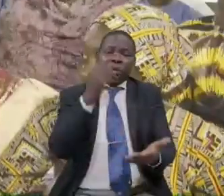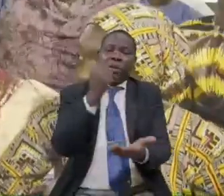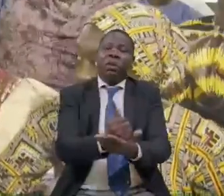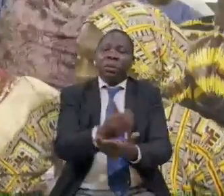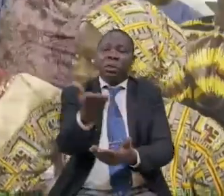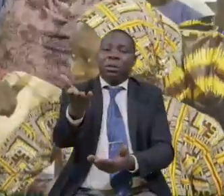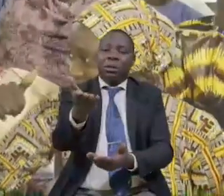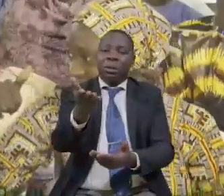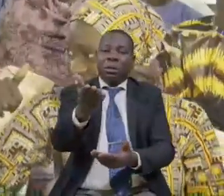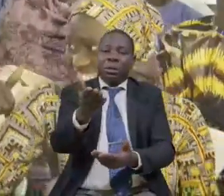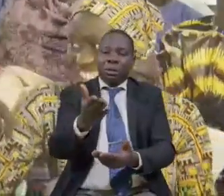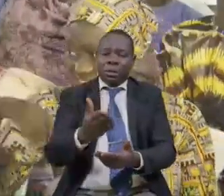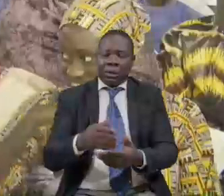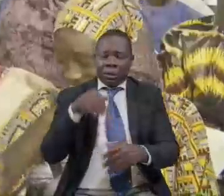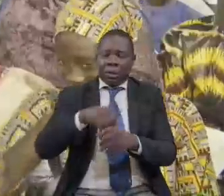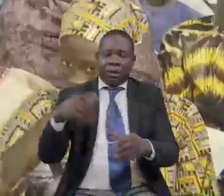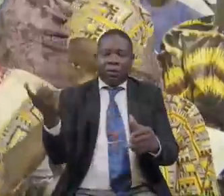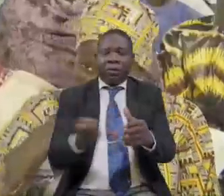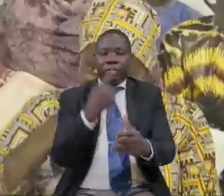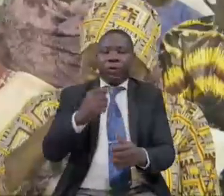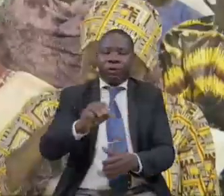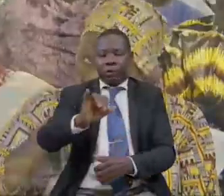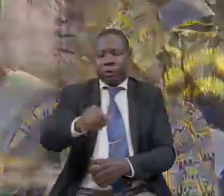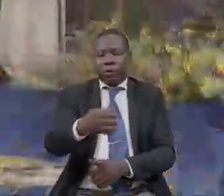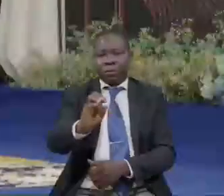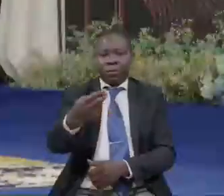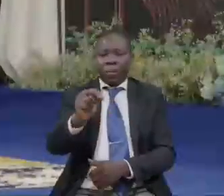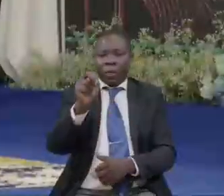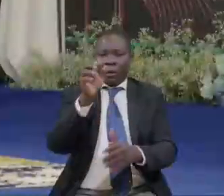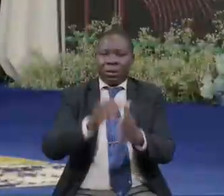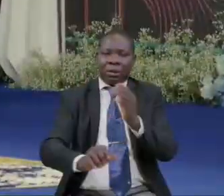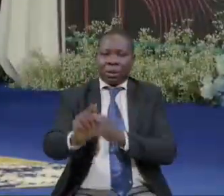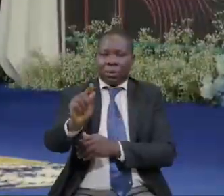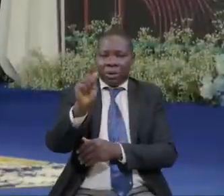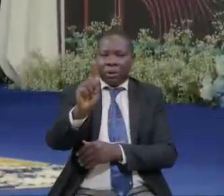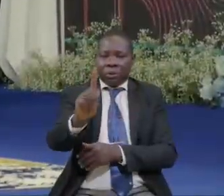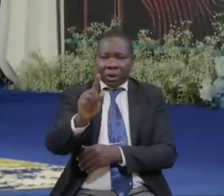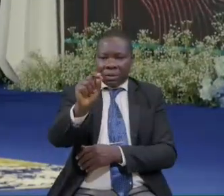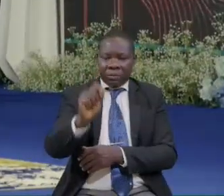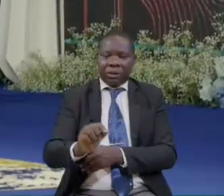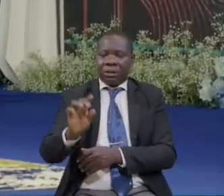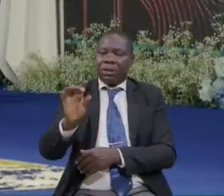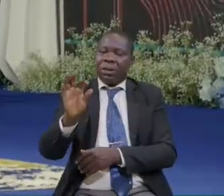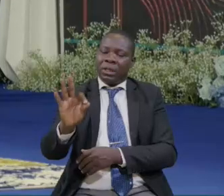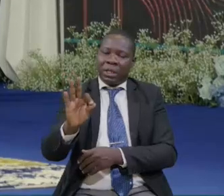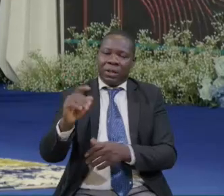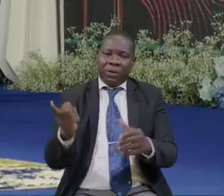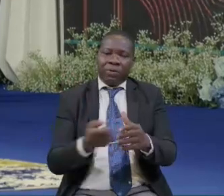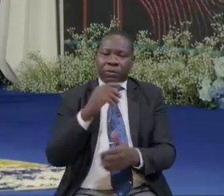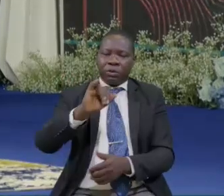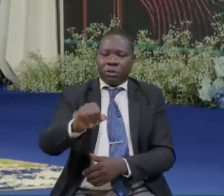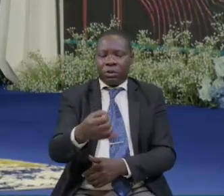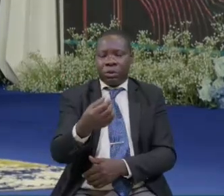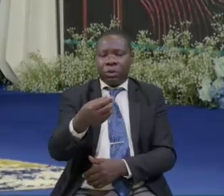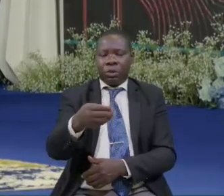1 John chapter 1, reading from verse 9. 1 John chapter 1, reading